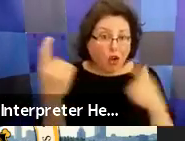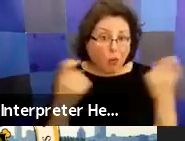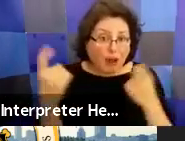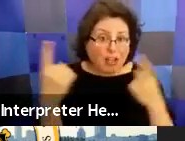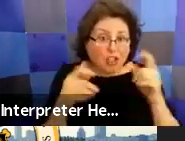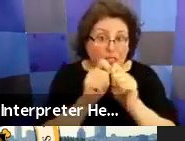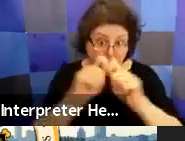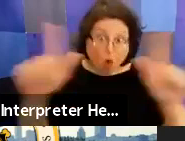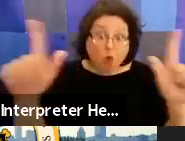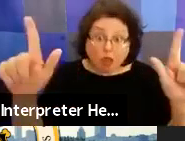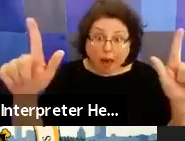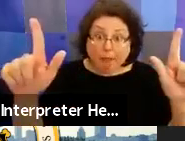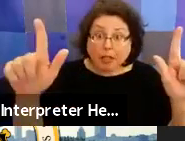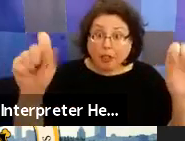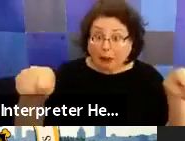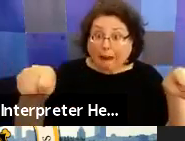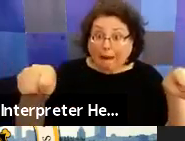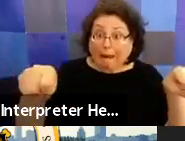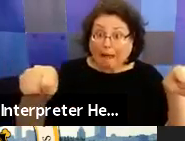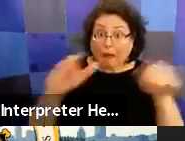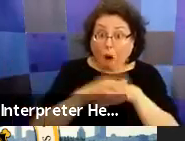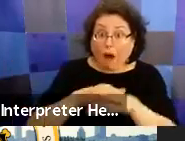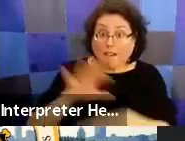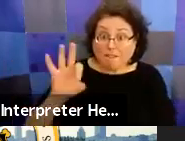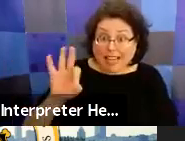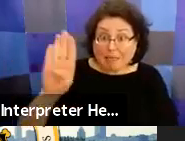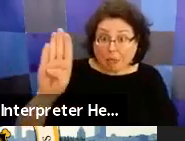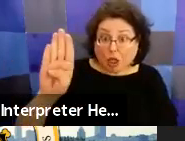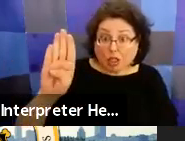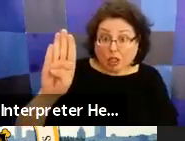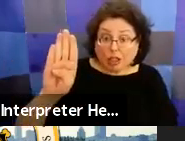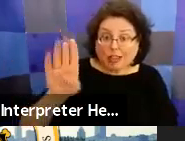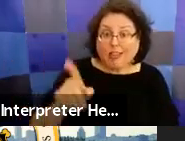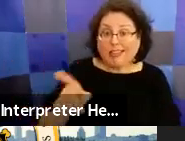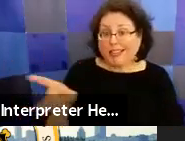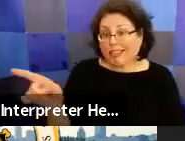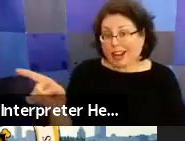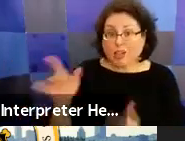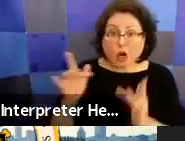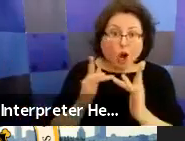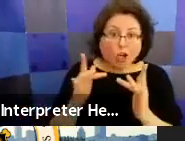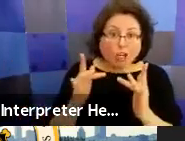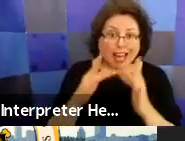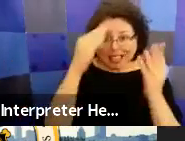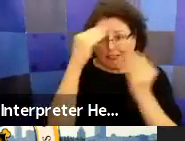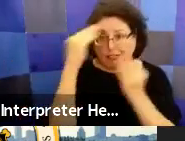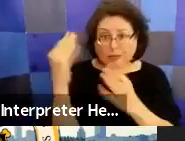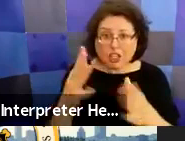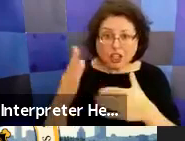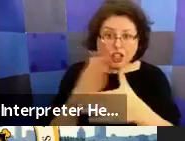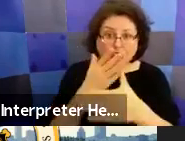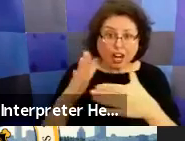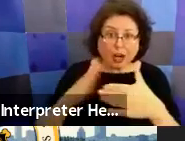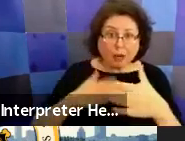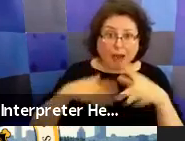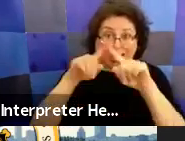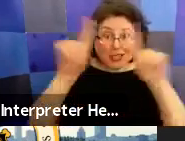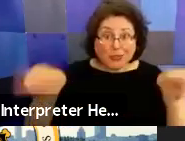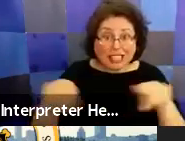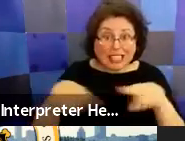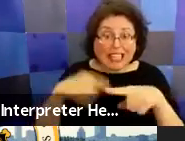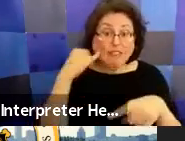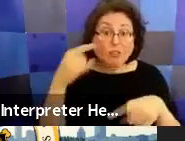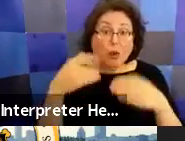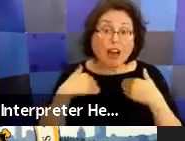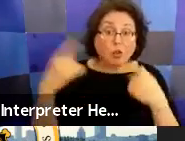them on the Facebook. And here's our contact information. I think I have my screen shared. If you have questions for